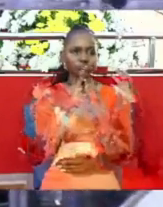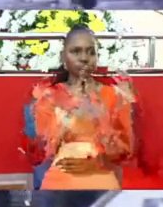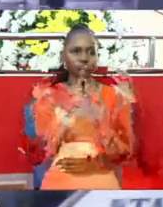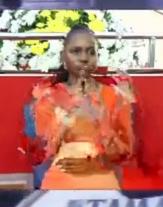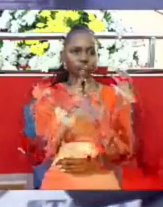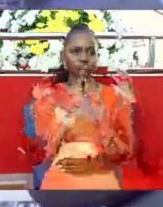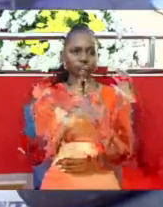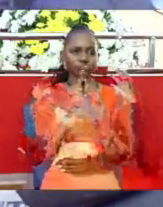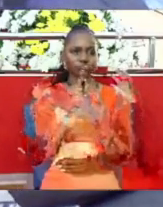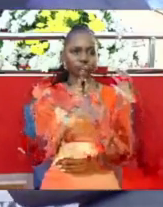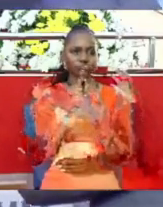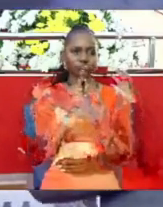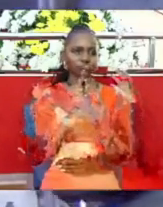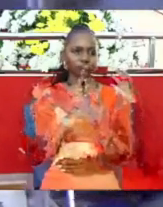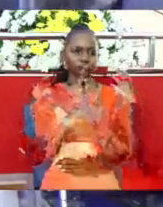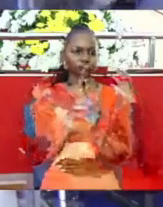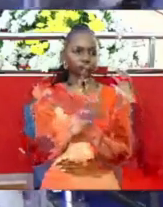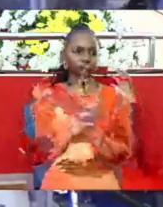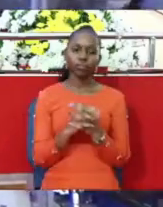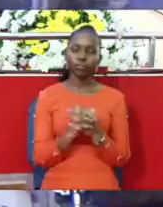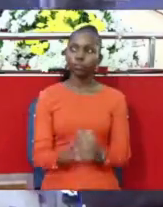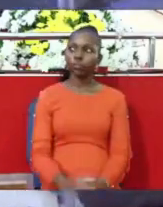same. Maisha yako yatabaki kuwa yale yale.